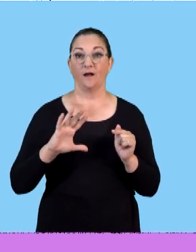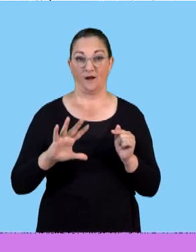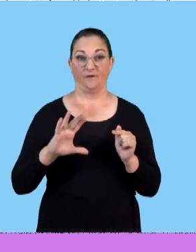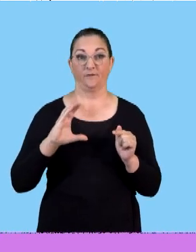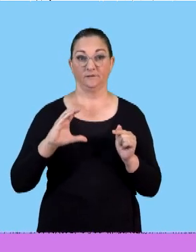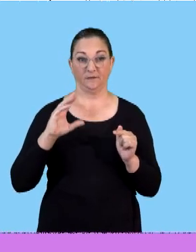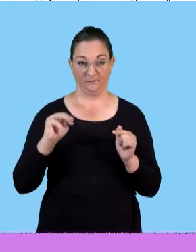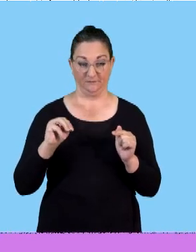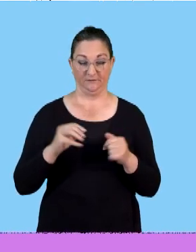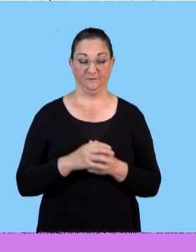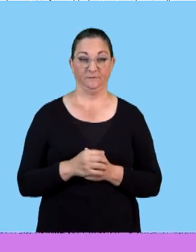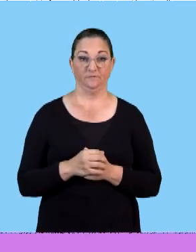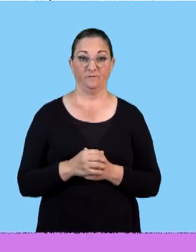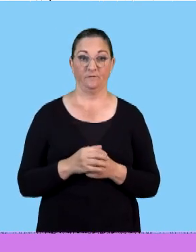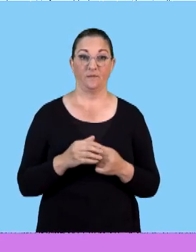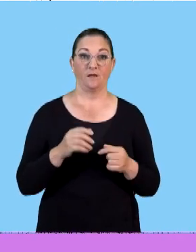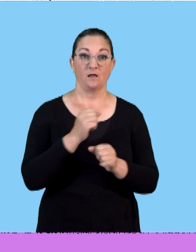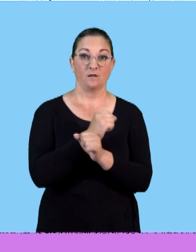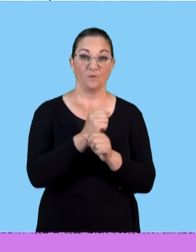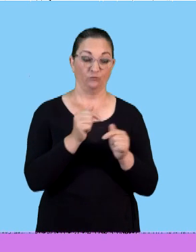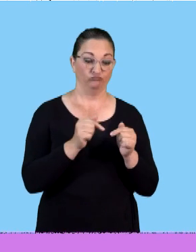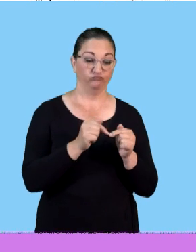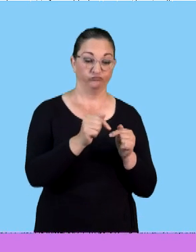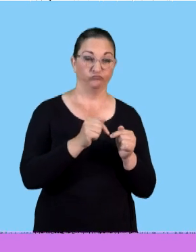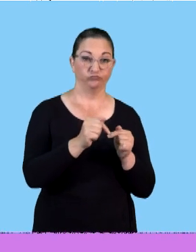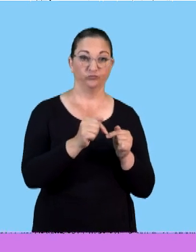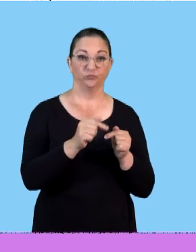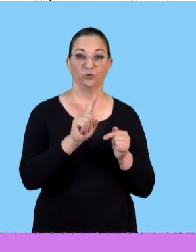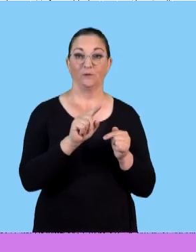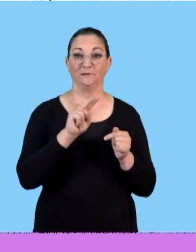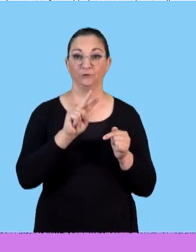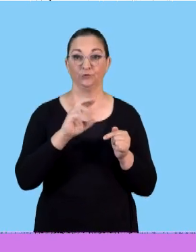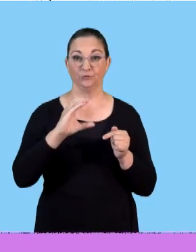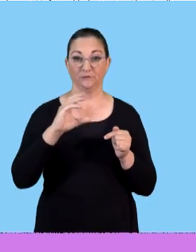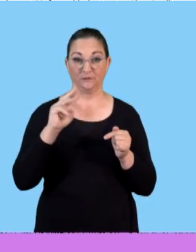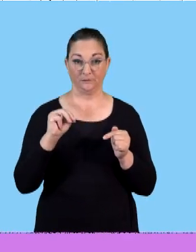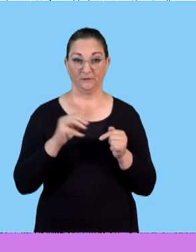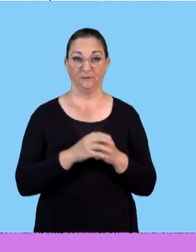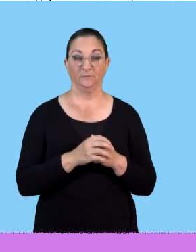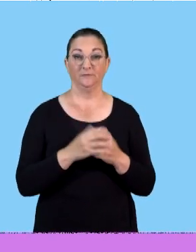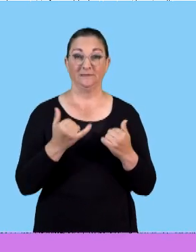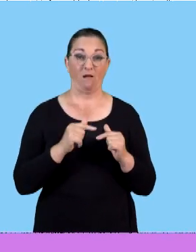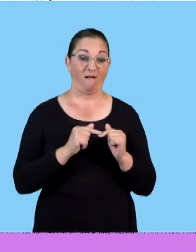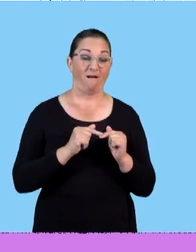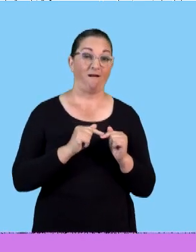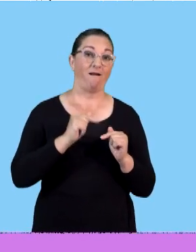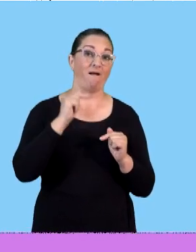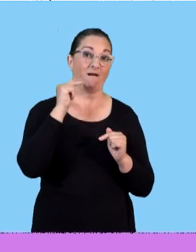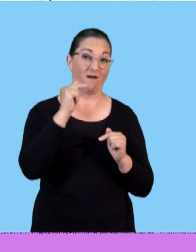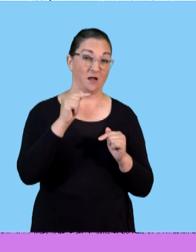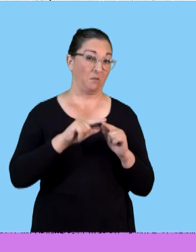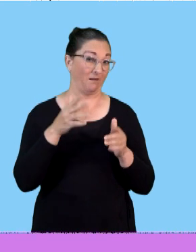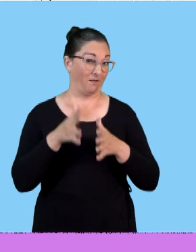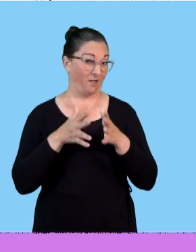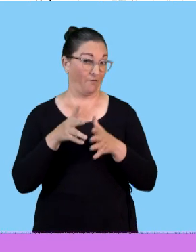length 5 centimeters multiply by my breadth of 2 centimeters, And